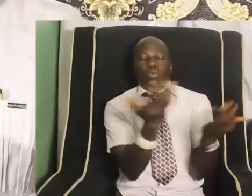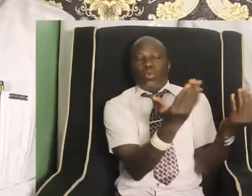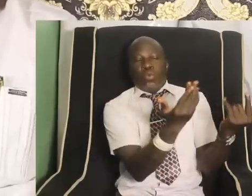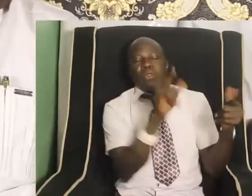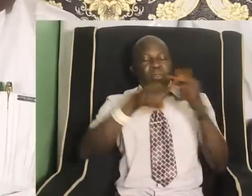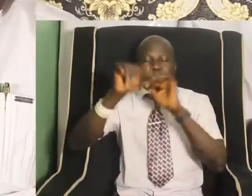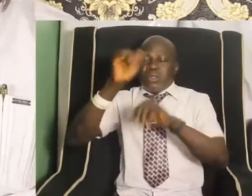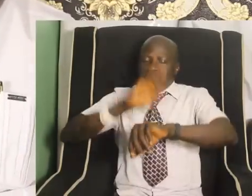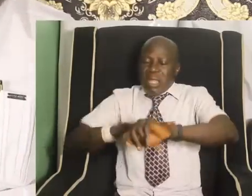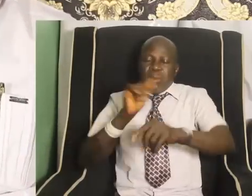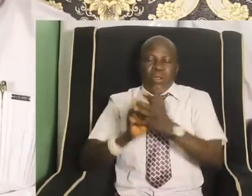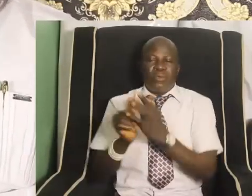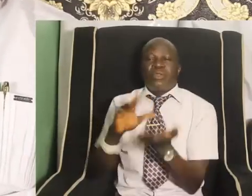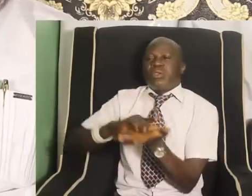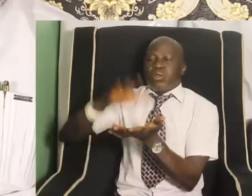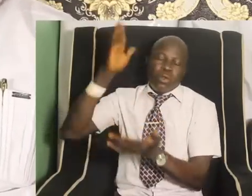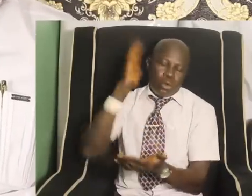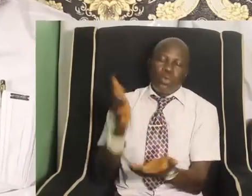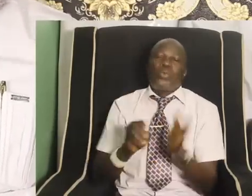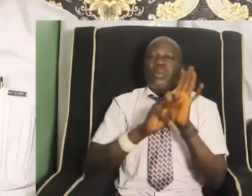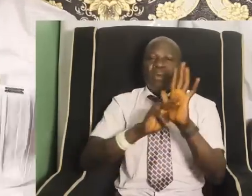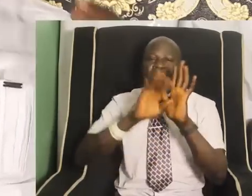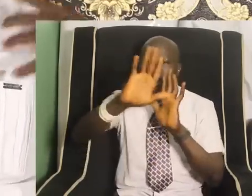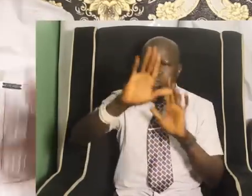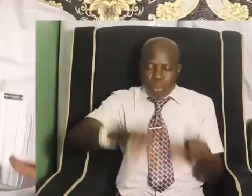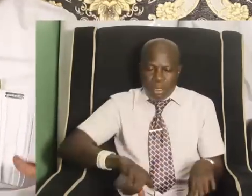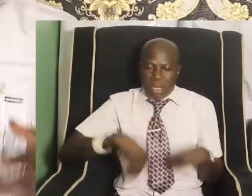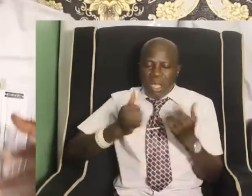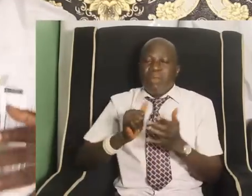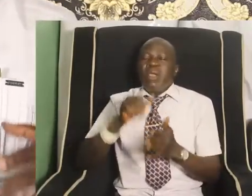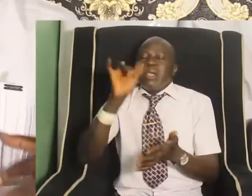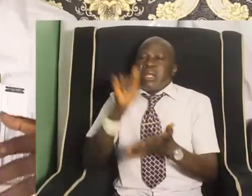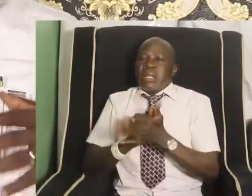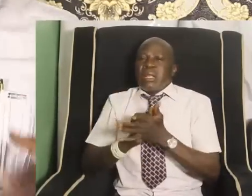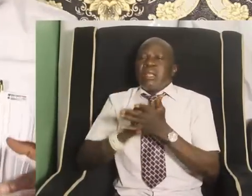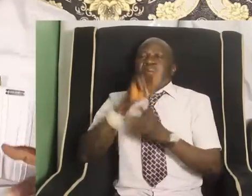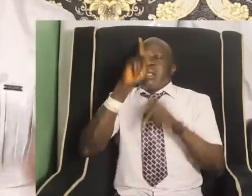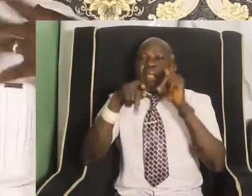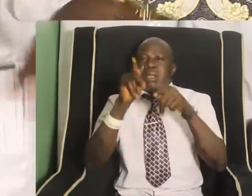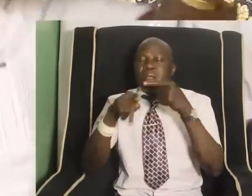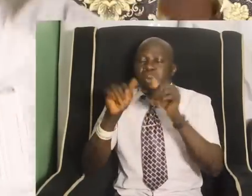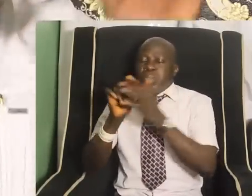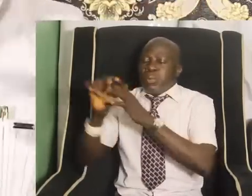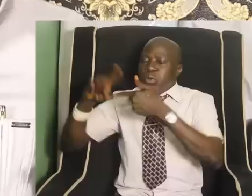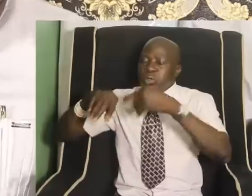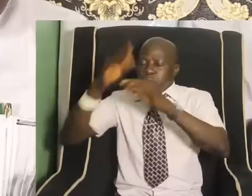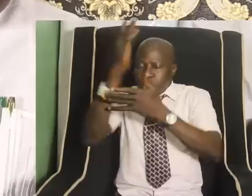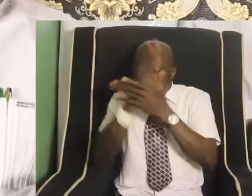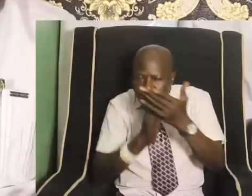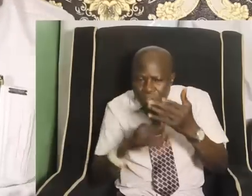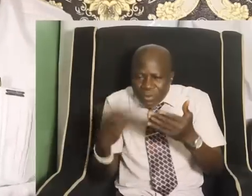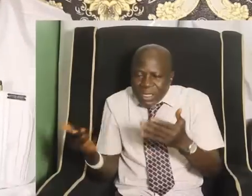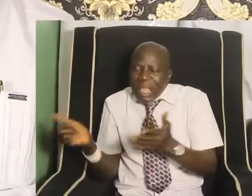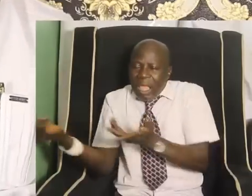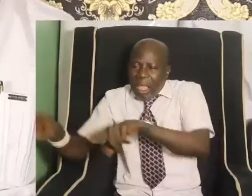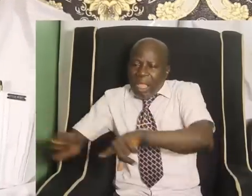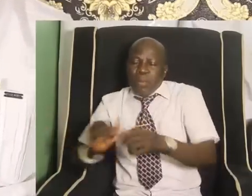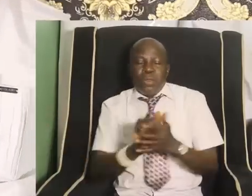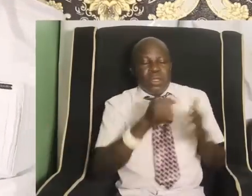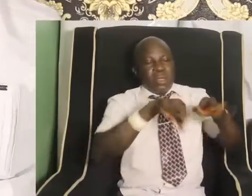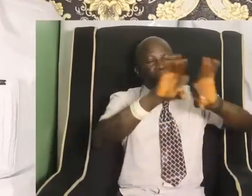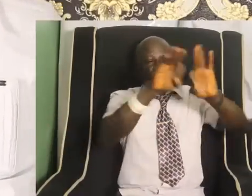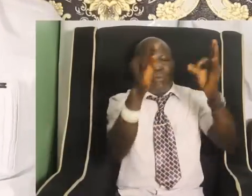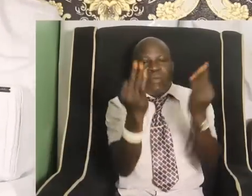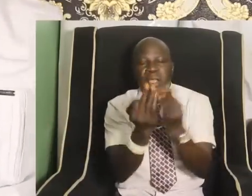they'll be waiting for you the time the glory will manifest. There are some things that do happen in the family God